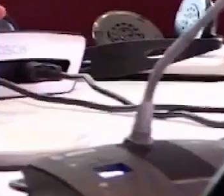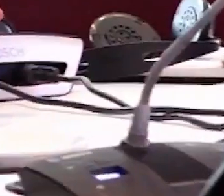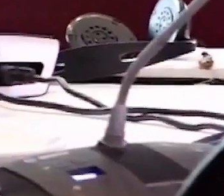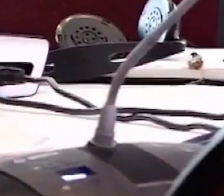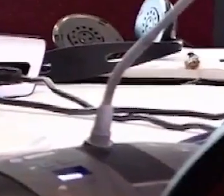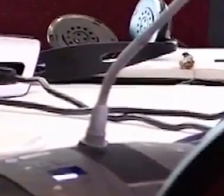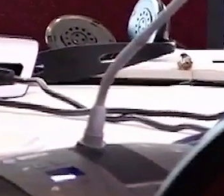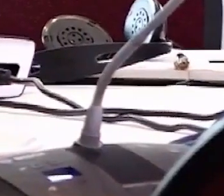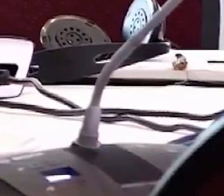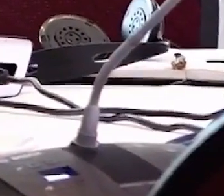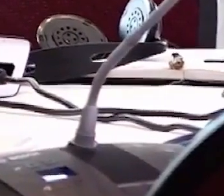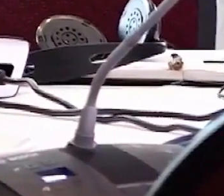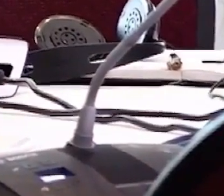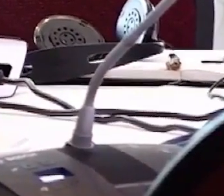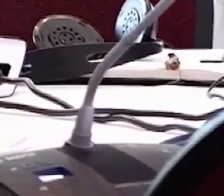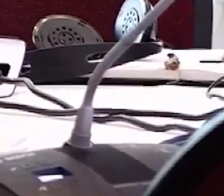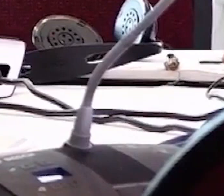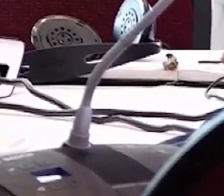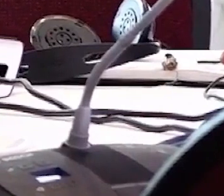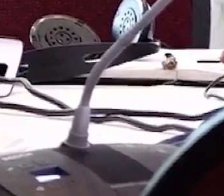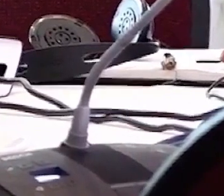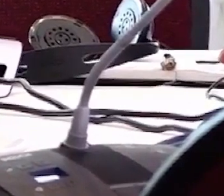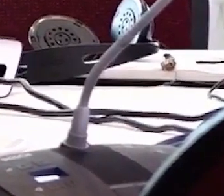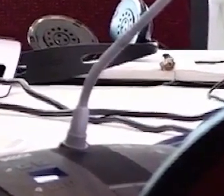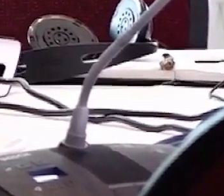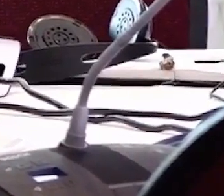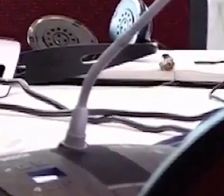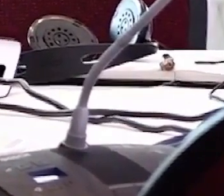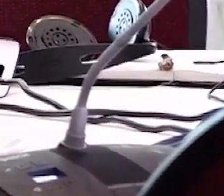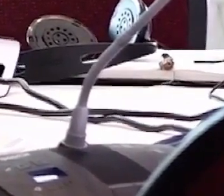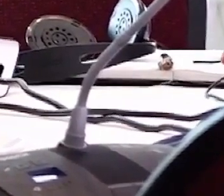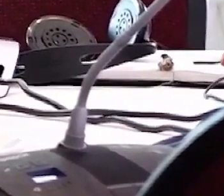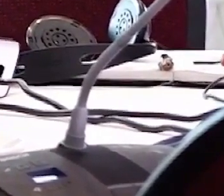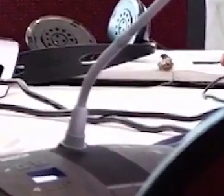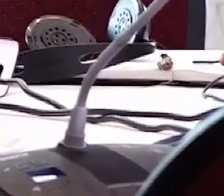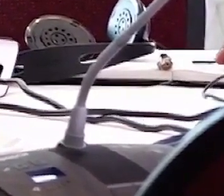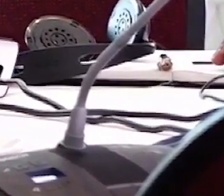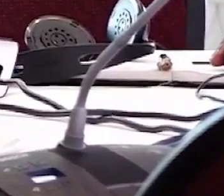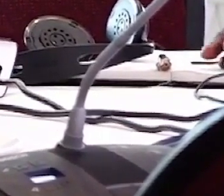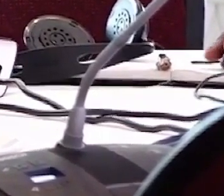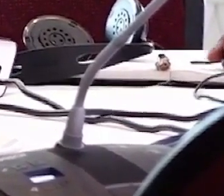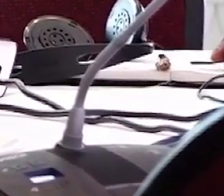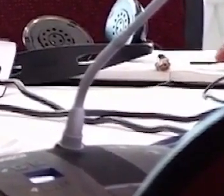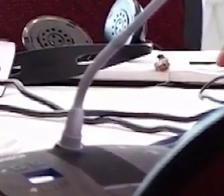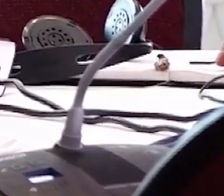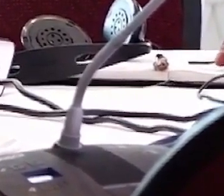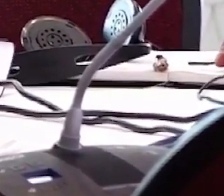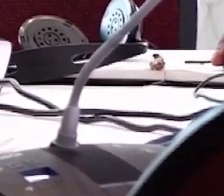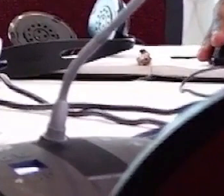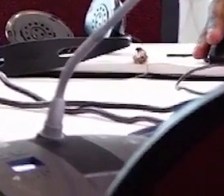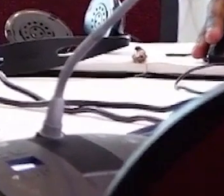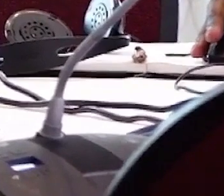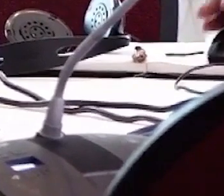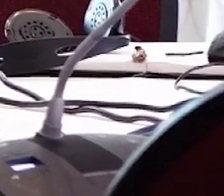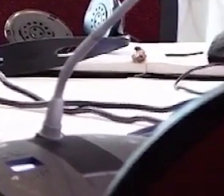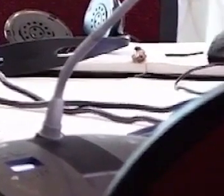Such. I have a comment, and it draws from the keynote